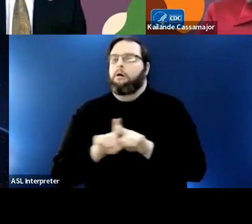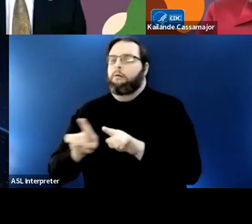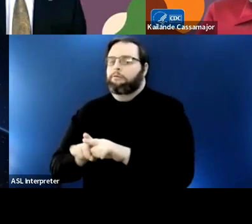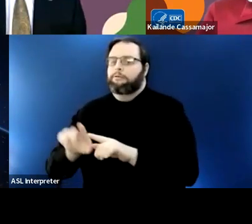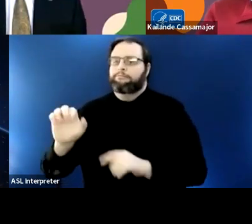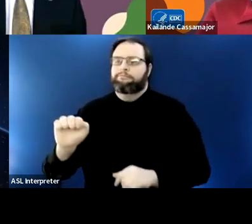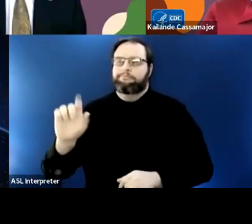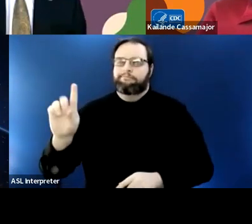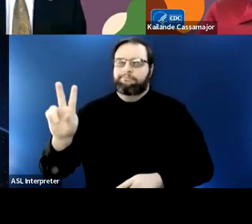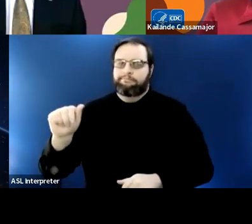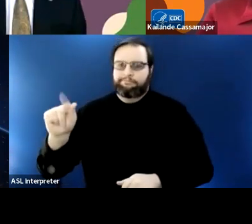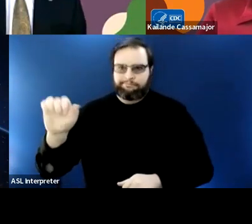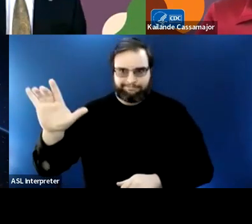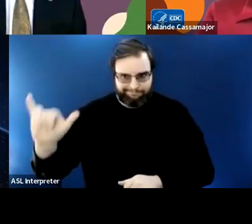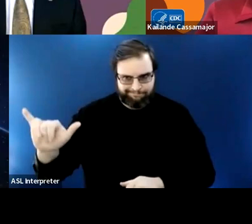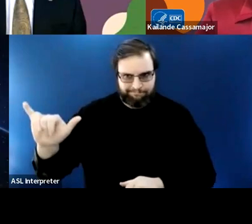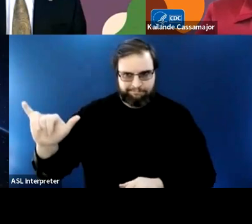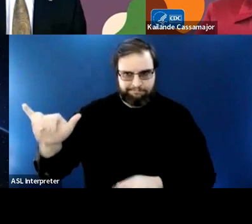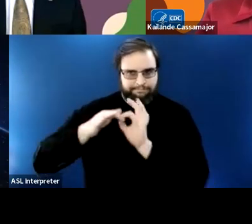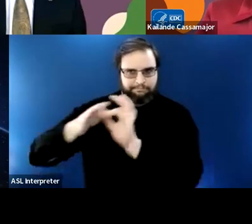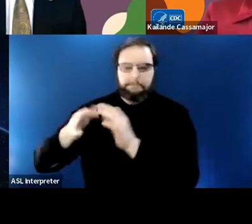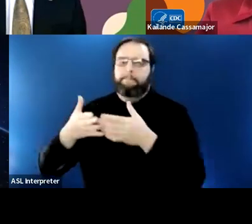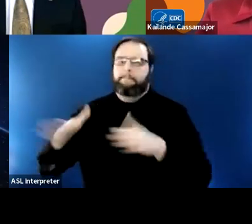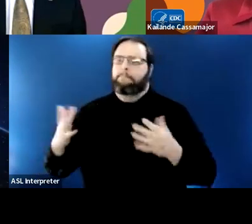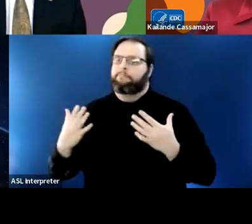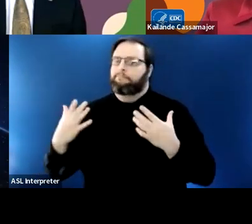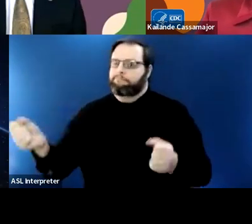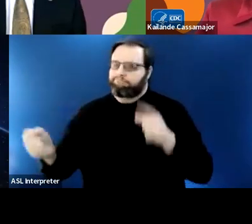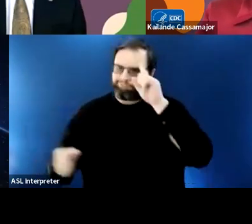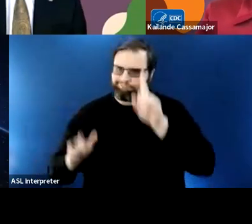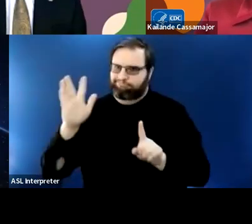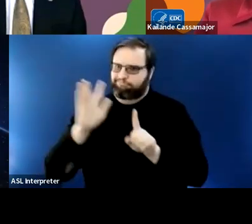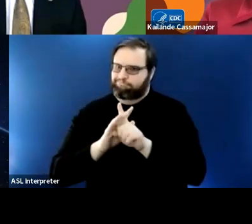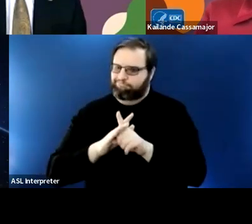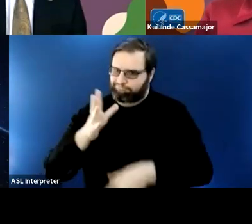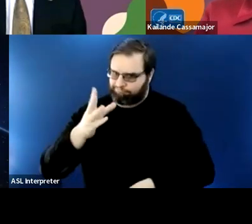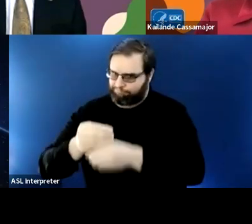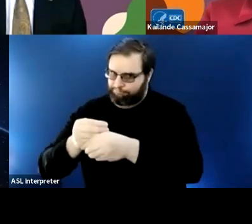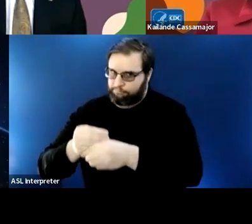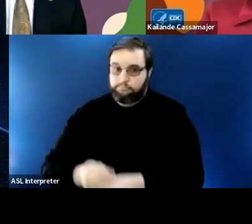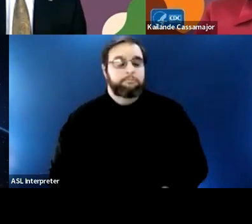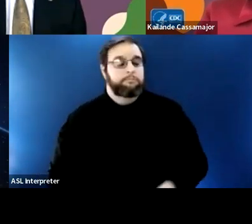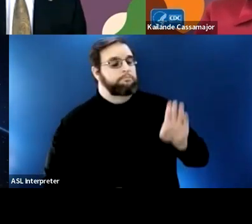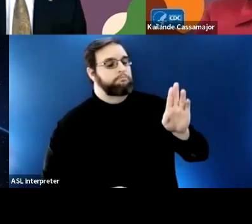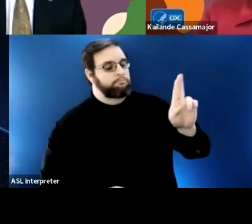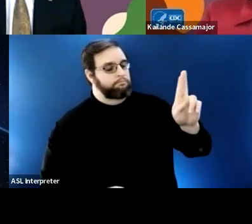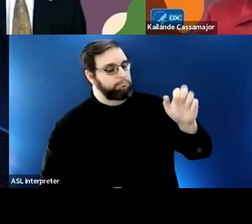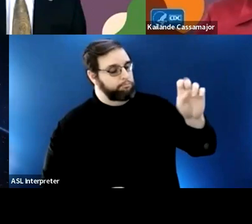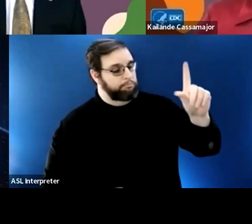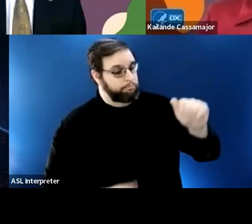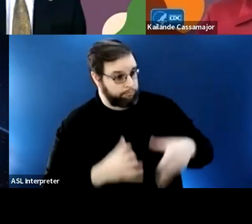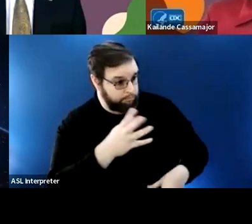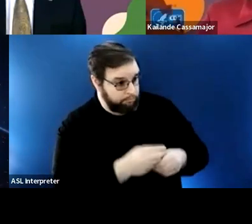health initiatives. And that's kind of what comes to mind right now. Okay. Brandon, did you want to add anything to that?